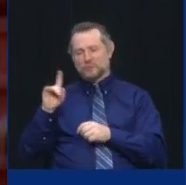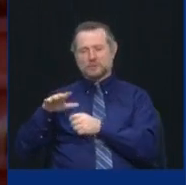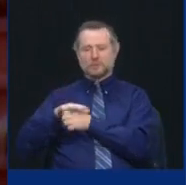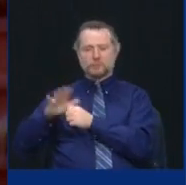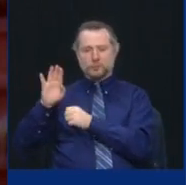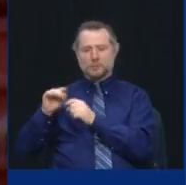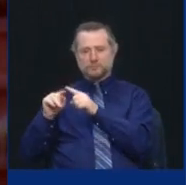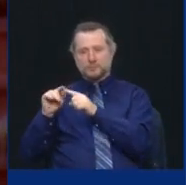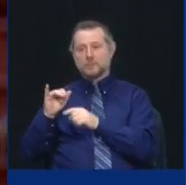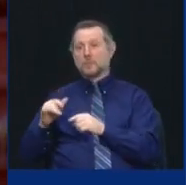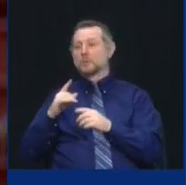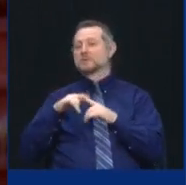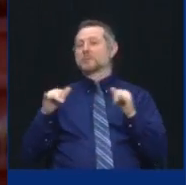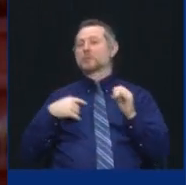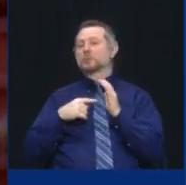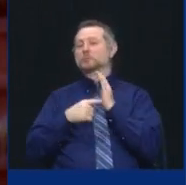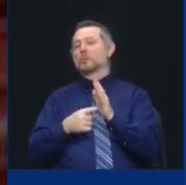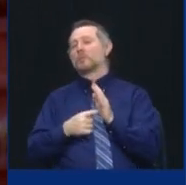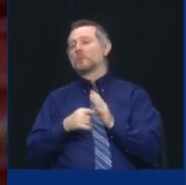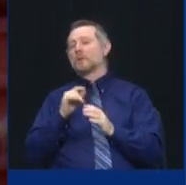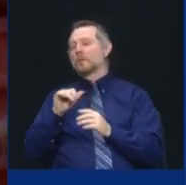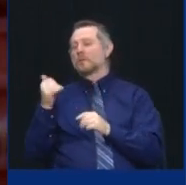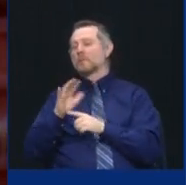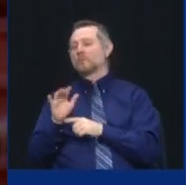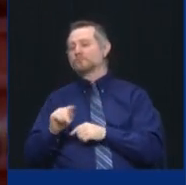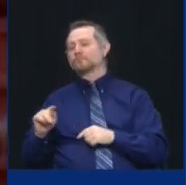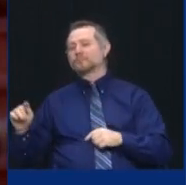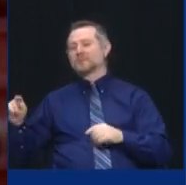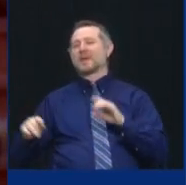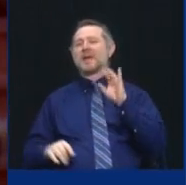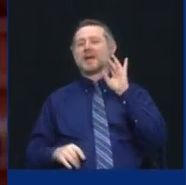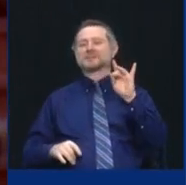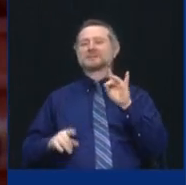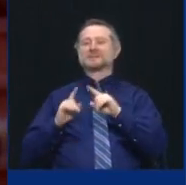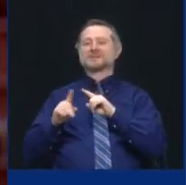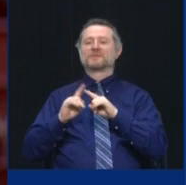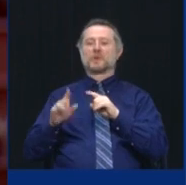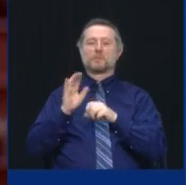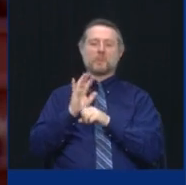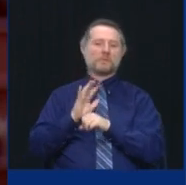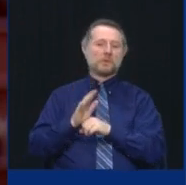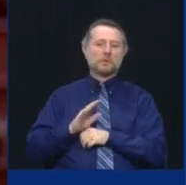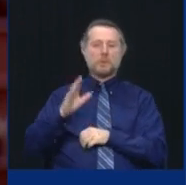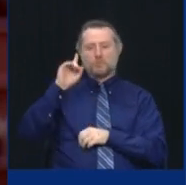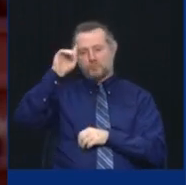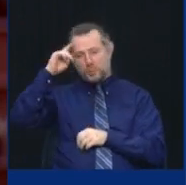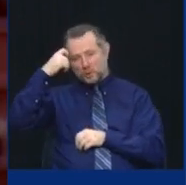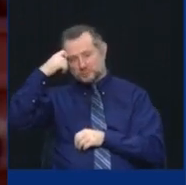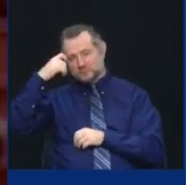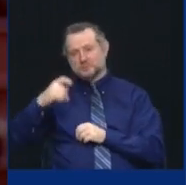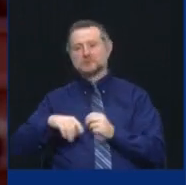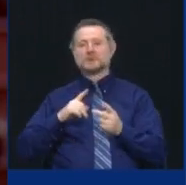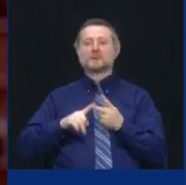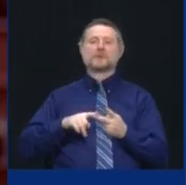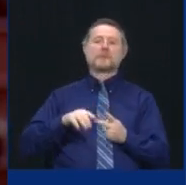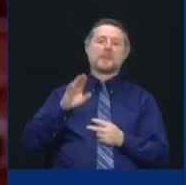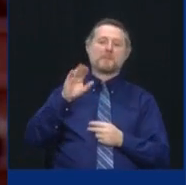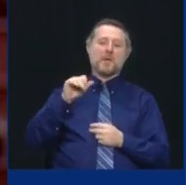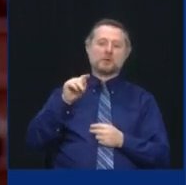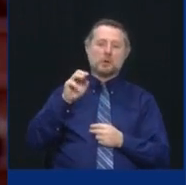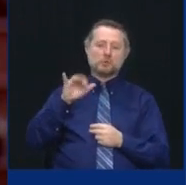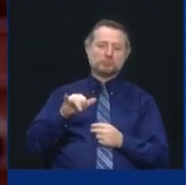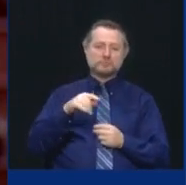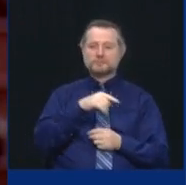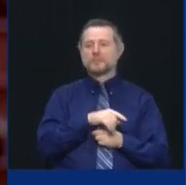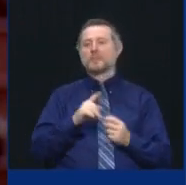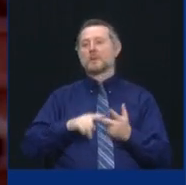screening in 8 other screens, from the Bronx, Pier 76, to the Battery, to Brooklyn,